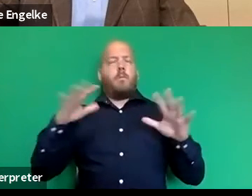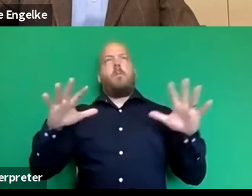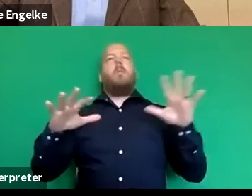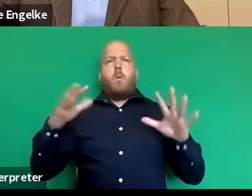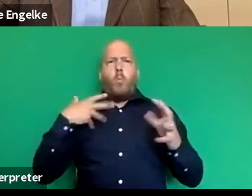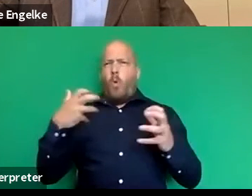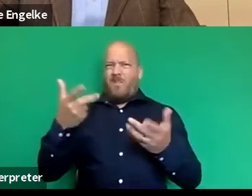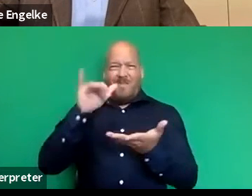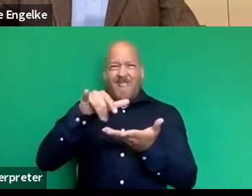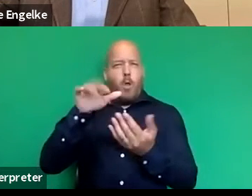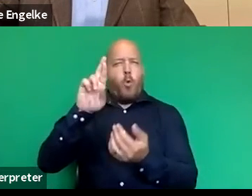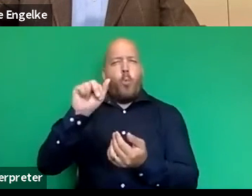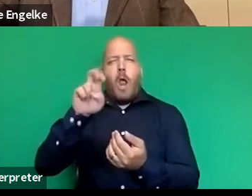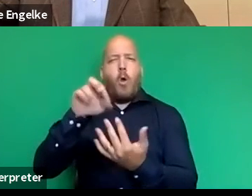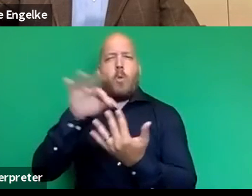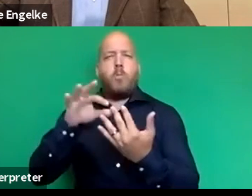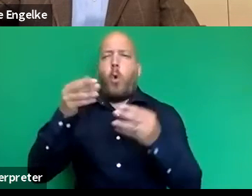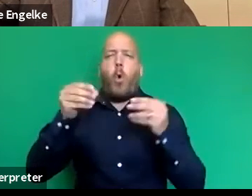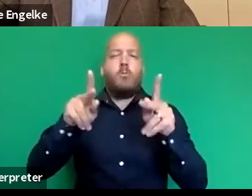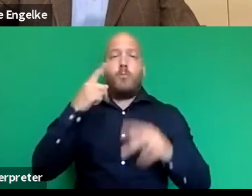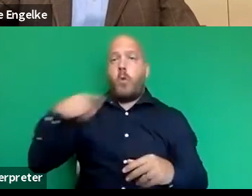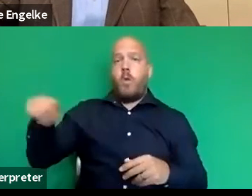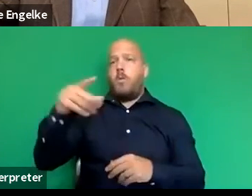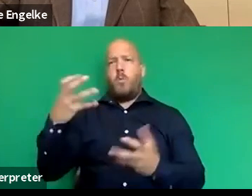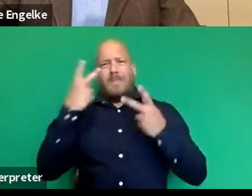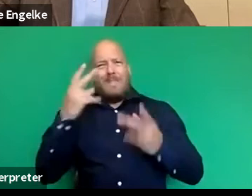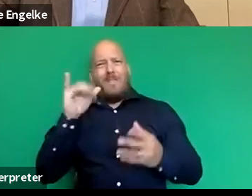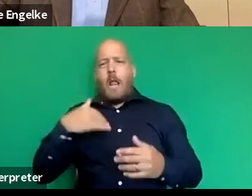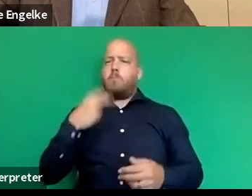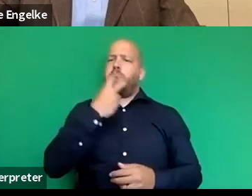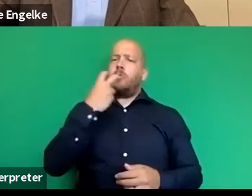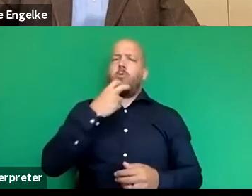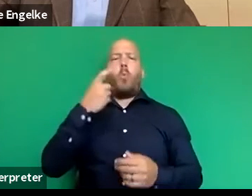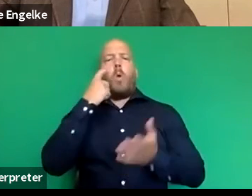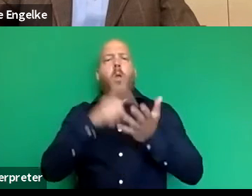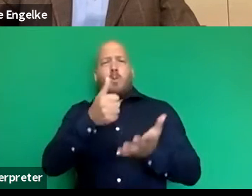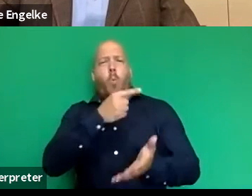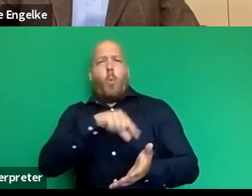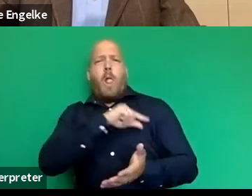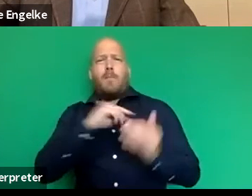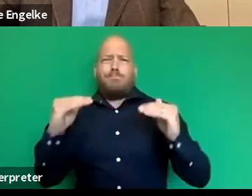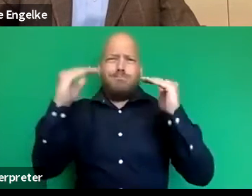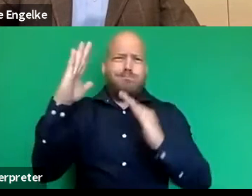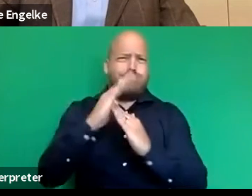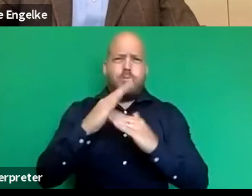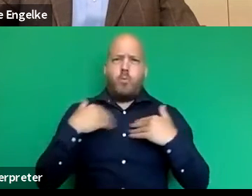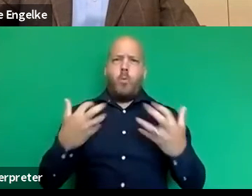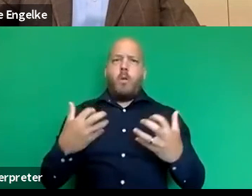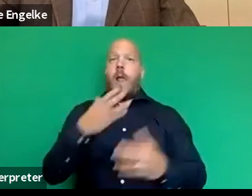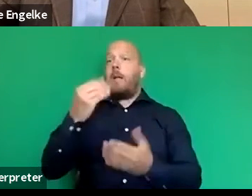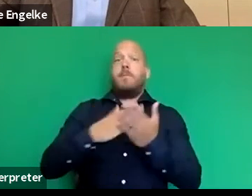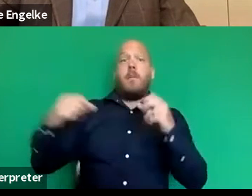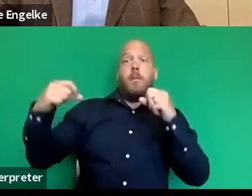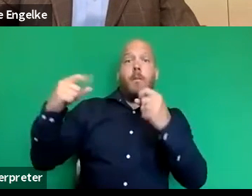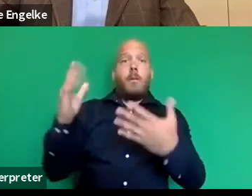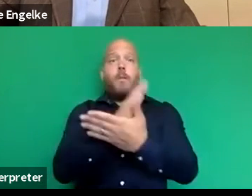They may say they have gone out of signal range or they have bad audio quality, but